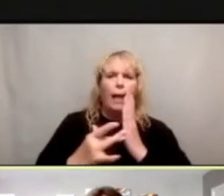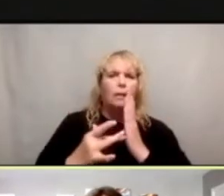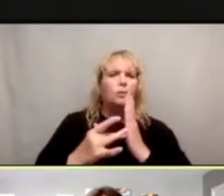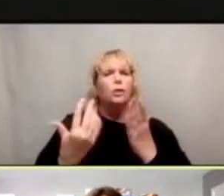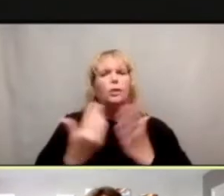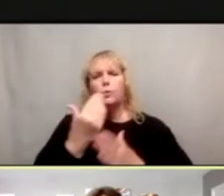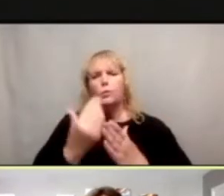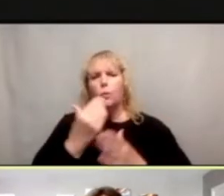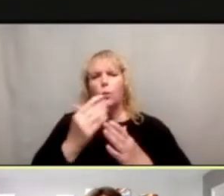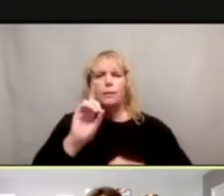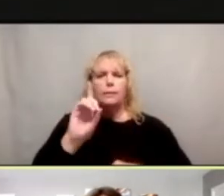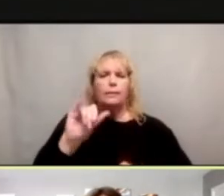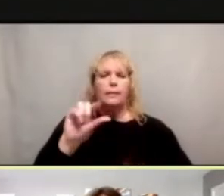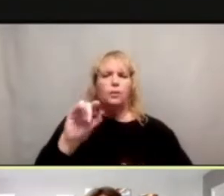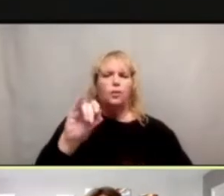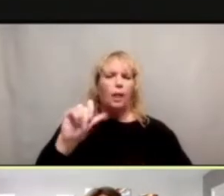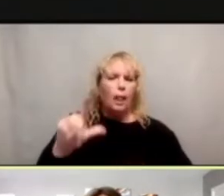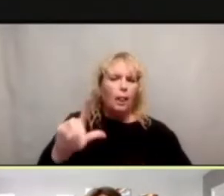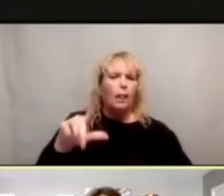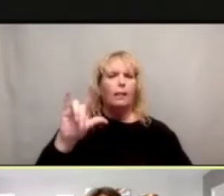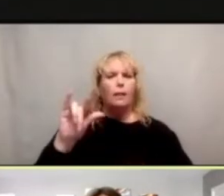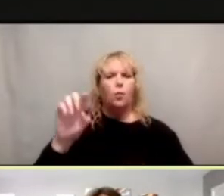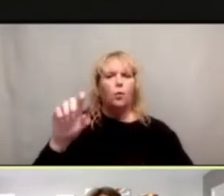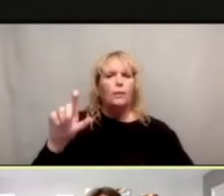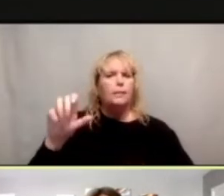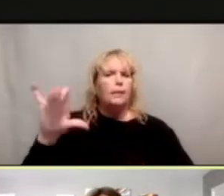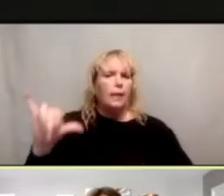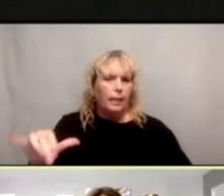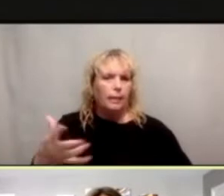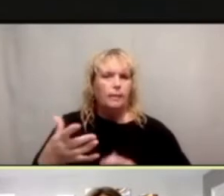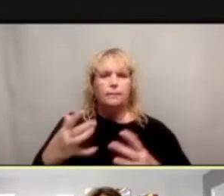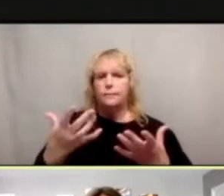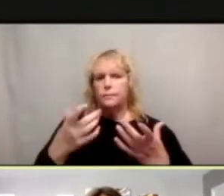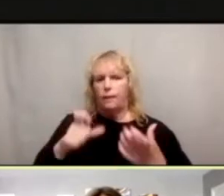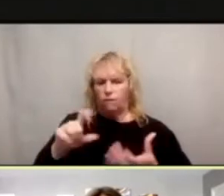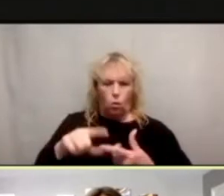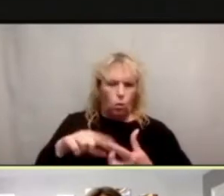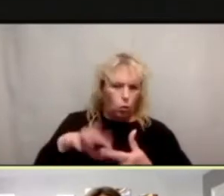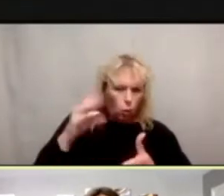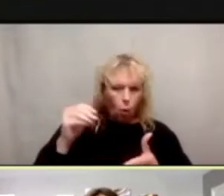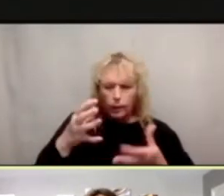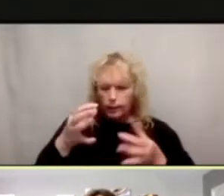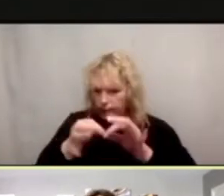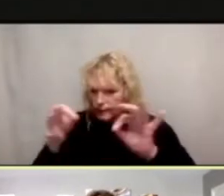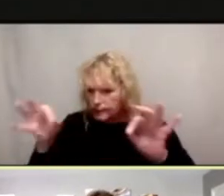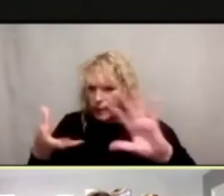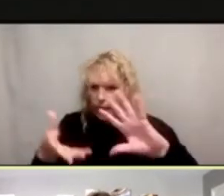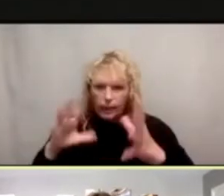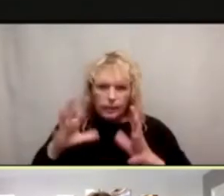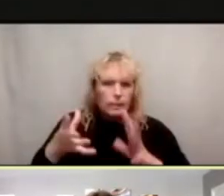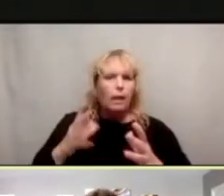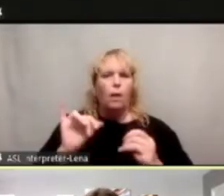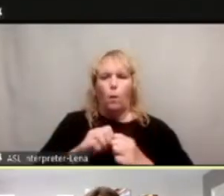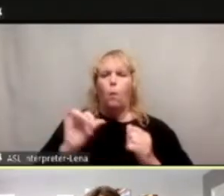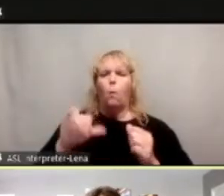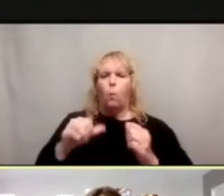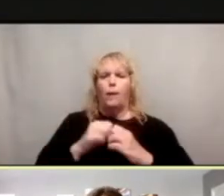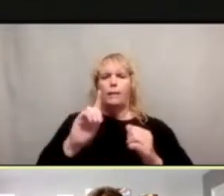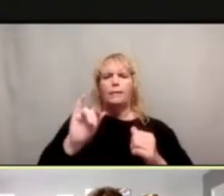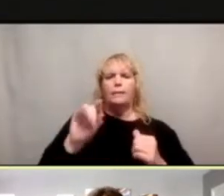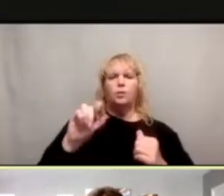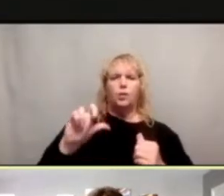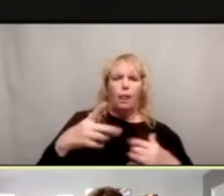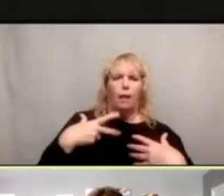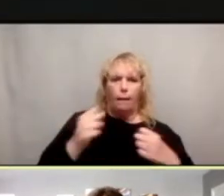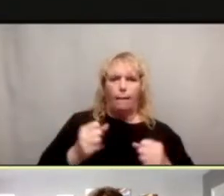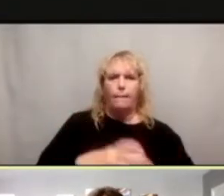clearly played a major role, and telehealth is definitely here to stay, as is digital health literacy. The